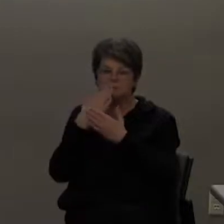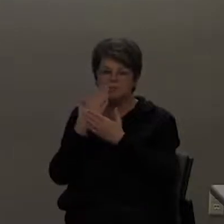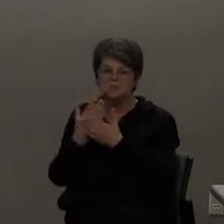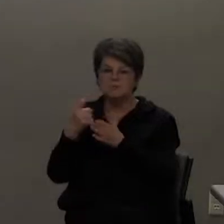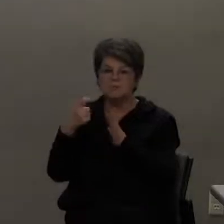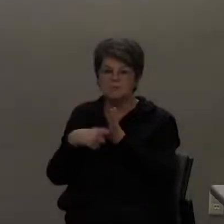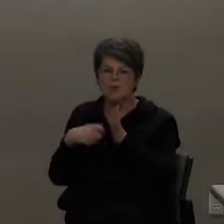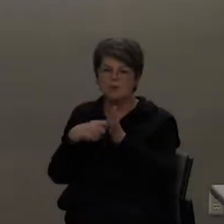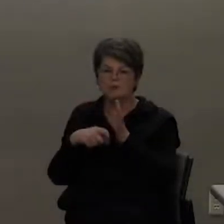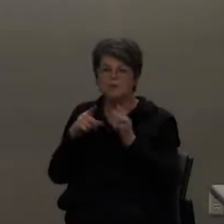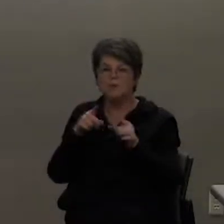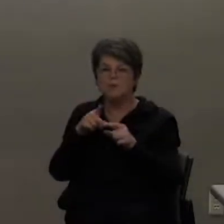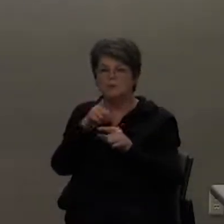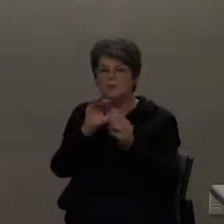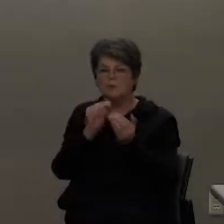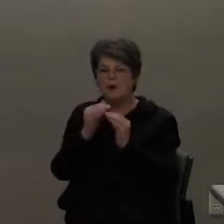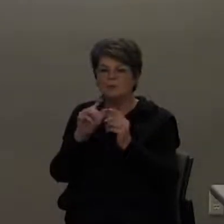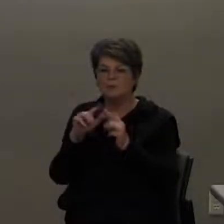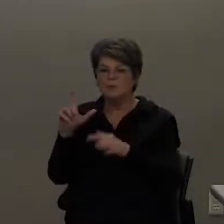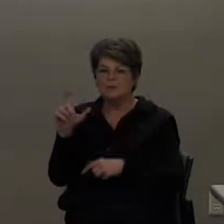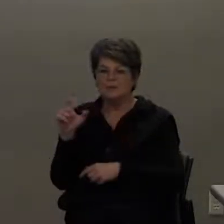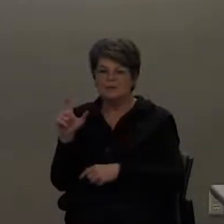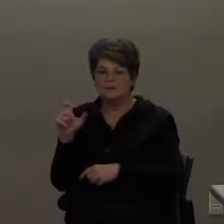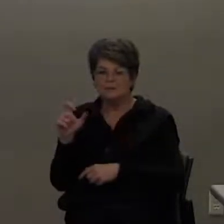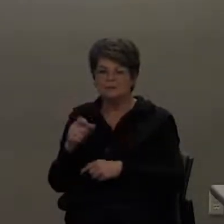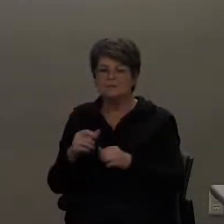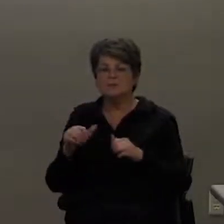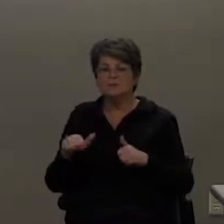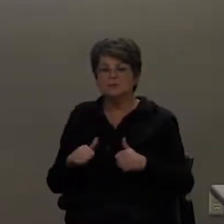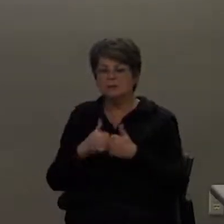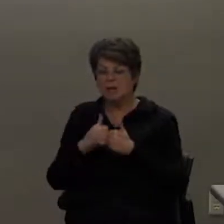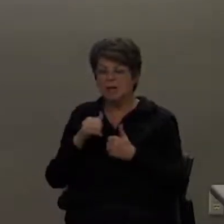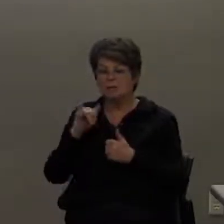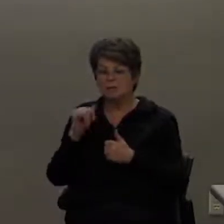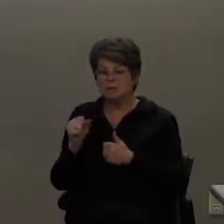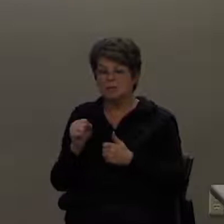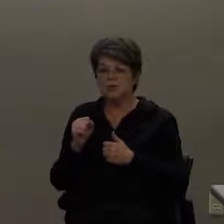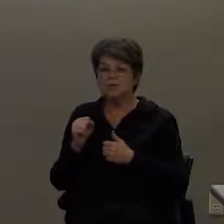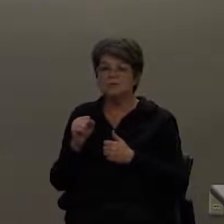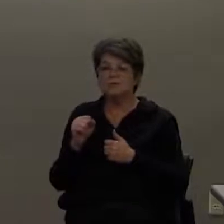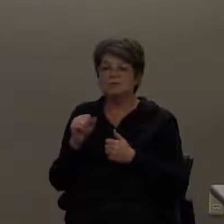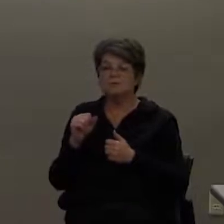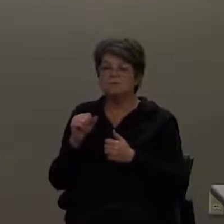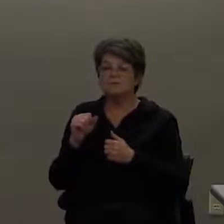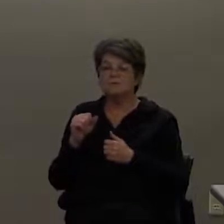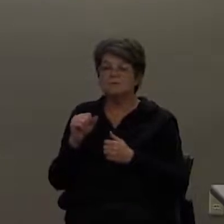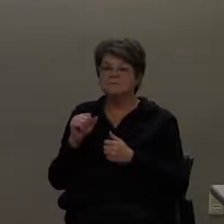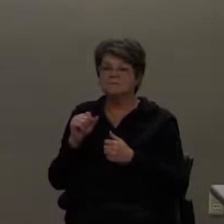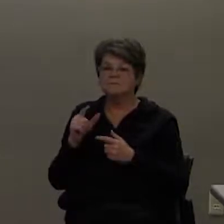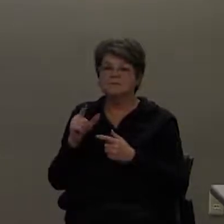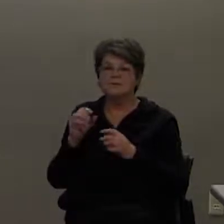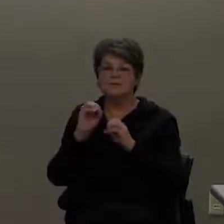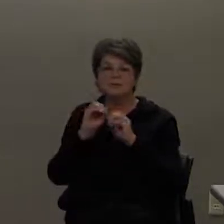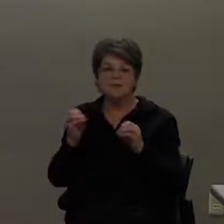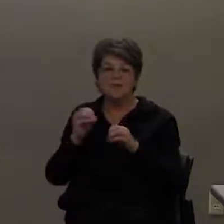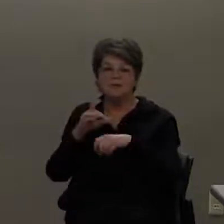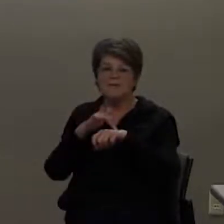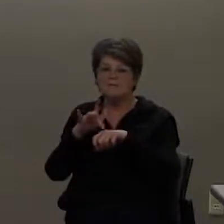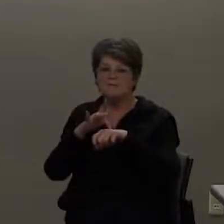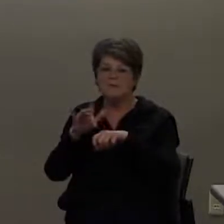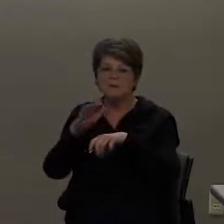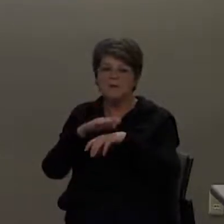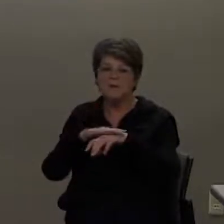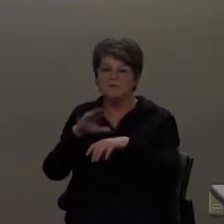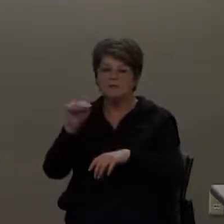it to, once again, to Lexington. The challenge here, and distilling this into a thought or two, is there is nothing available on the